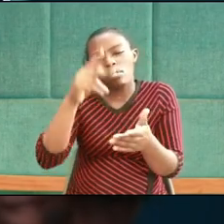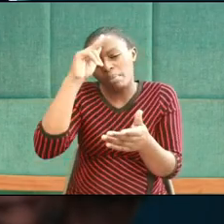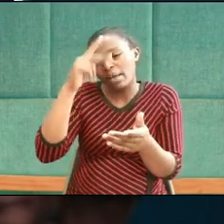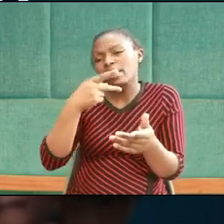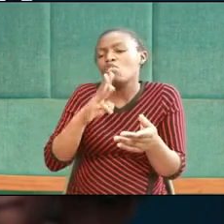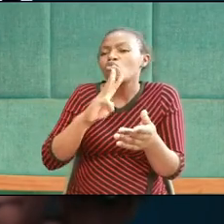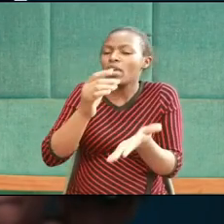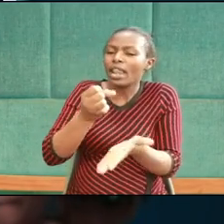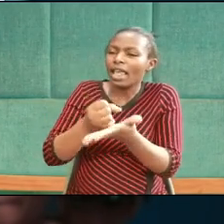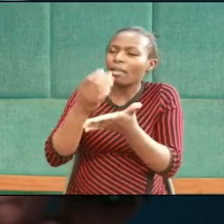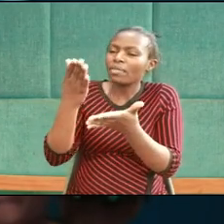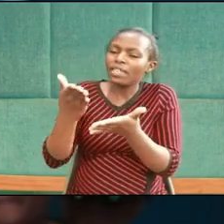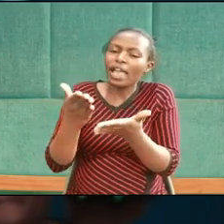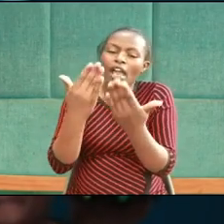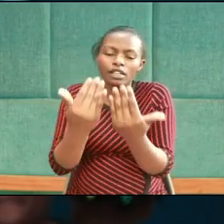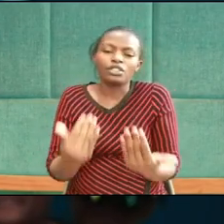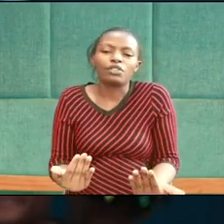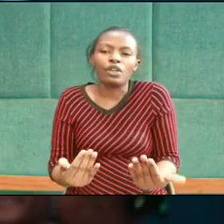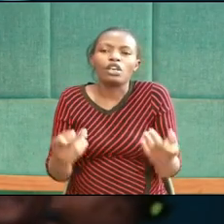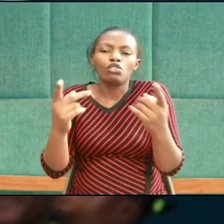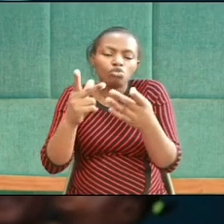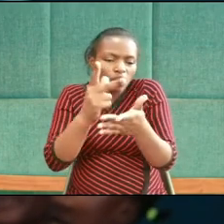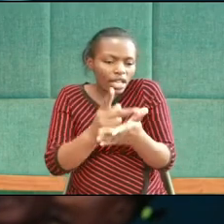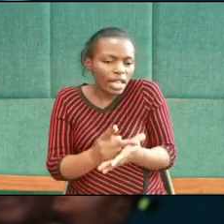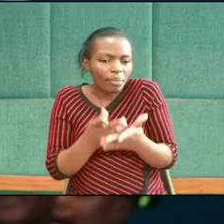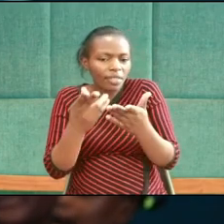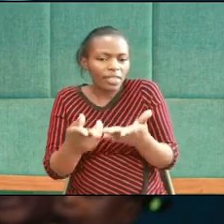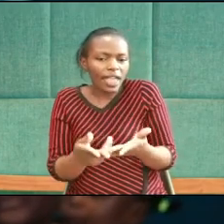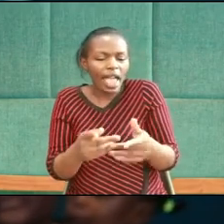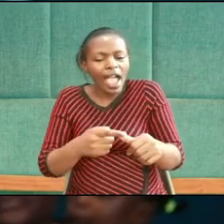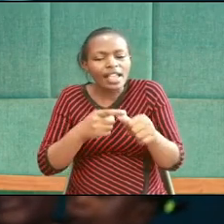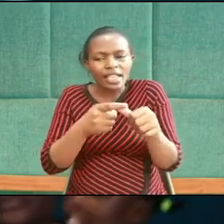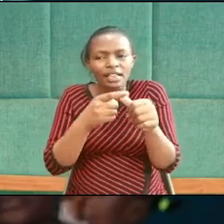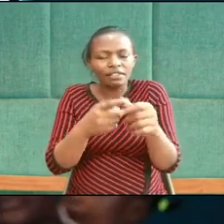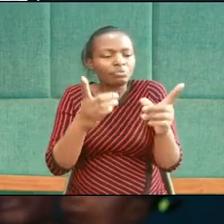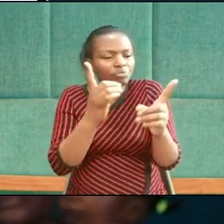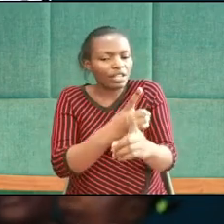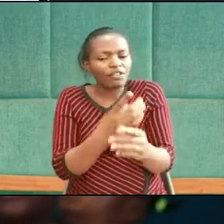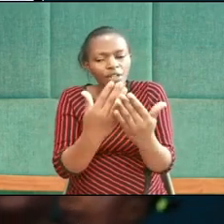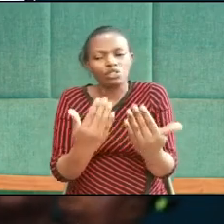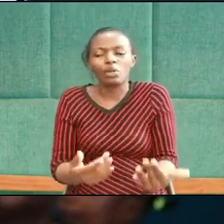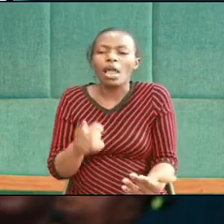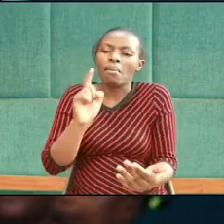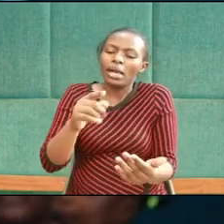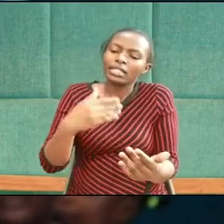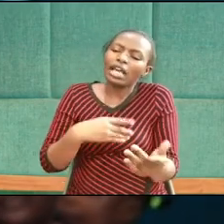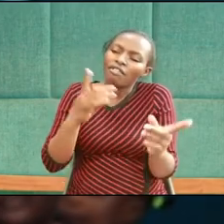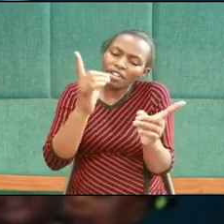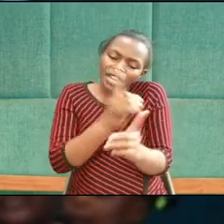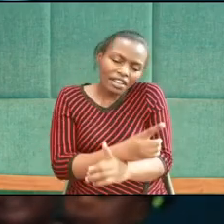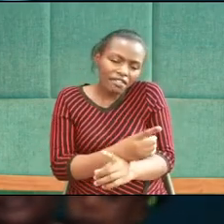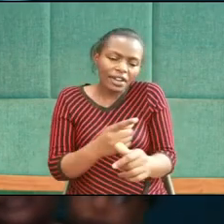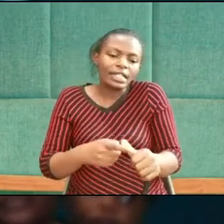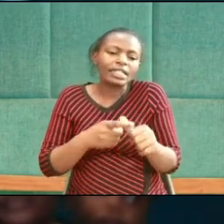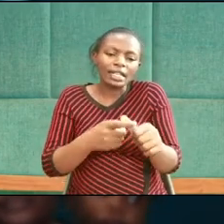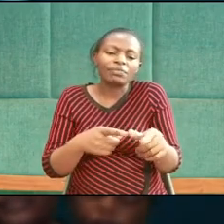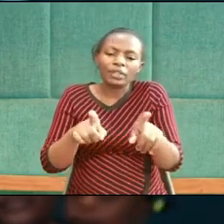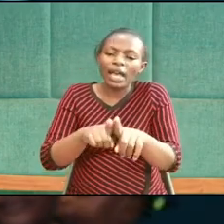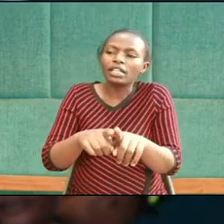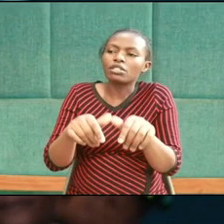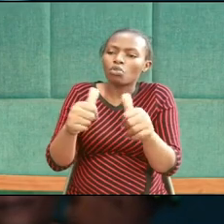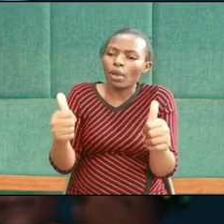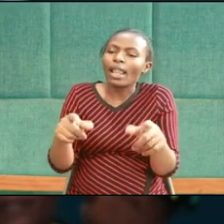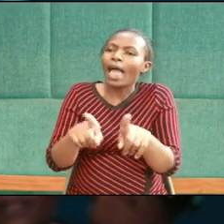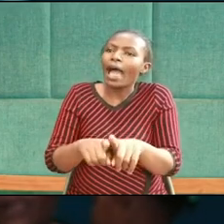their children to nurture their gifts. Different children can have different gifts. We all have different talents.